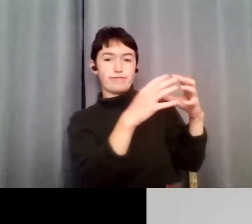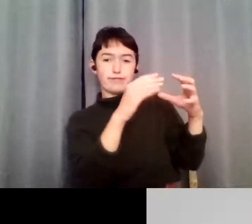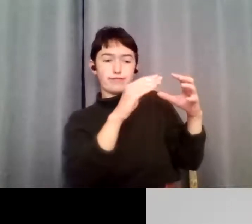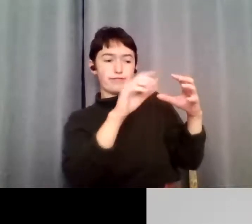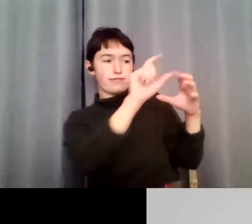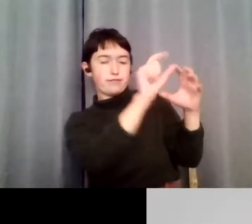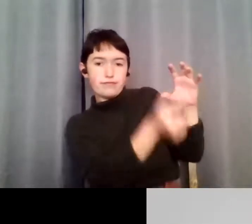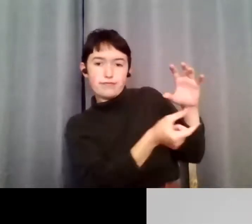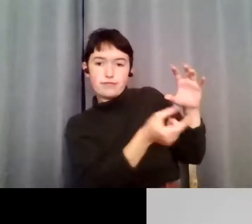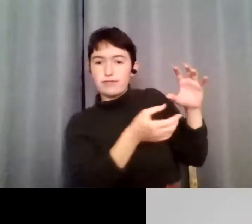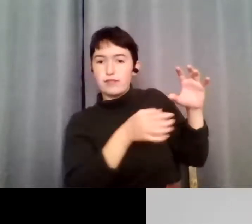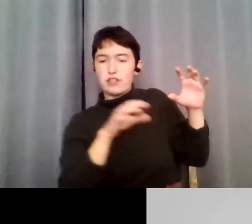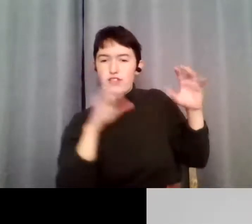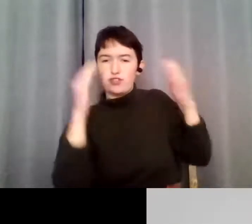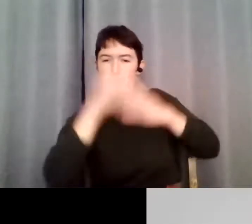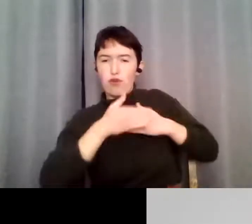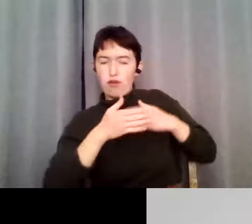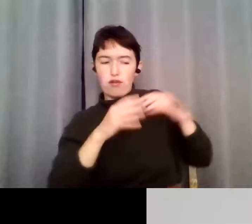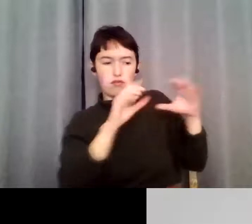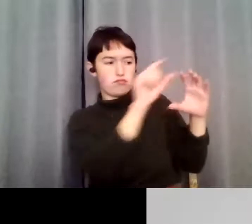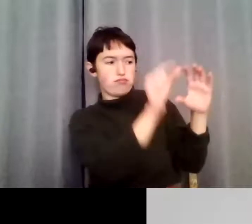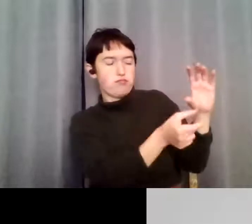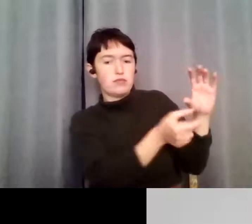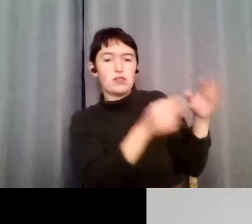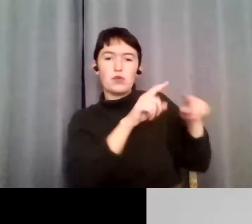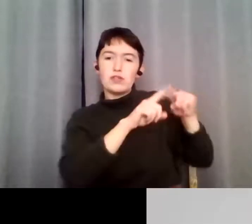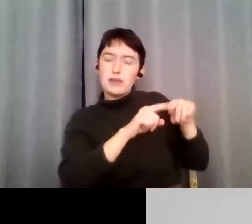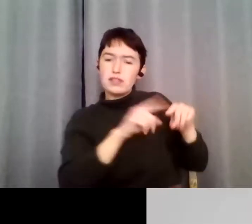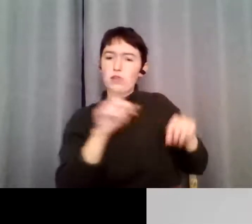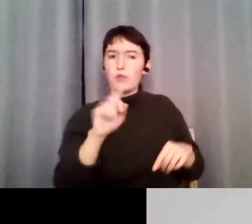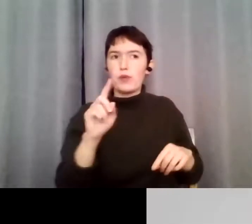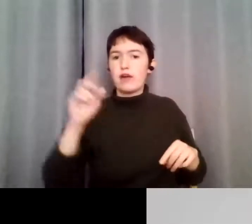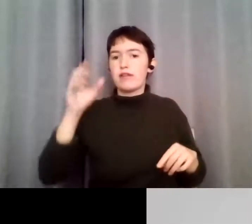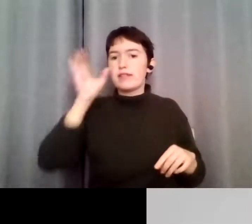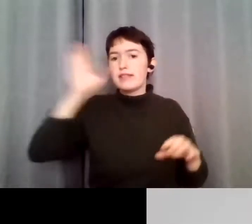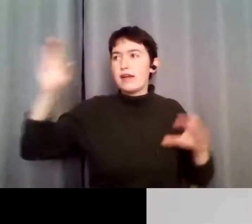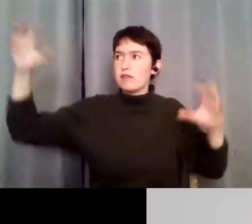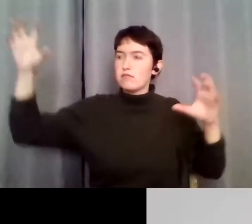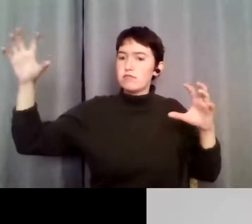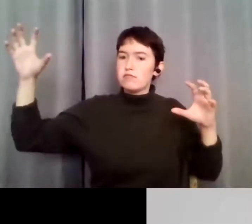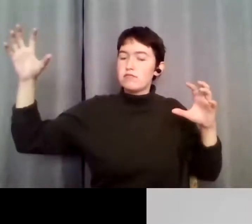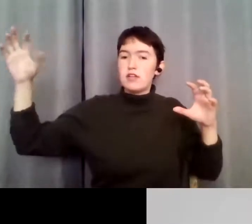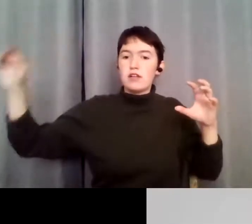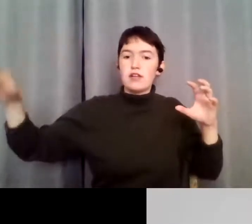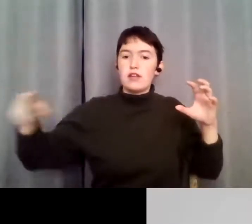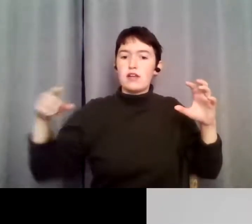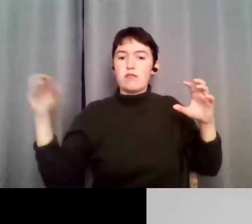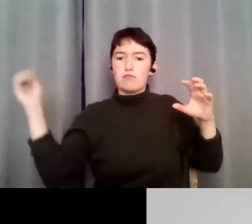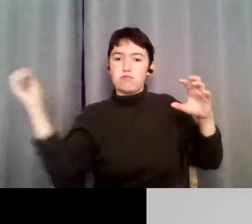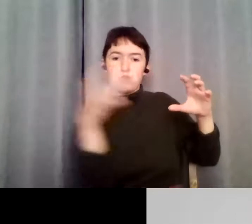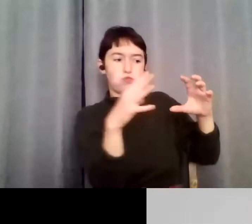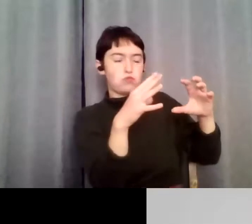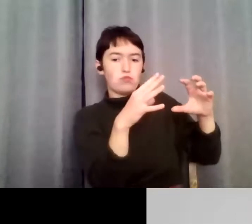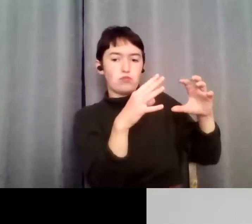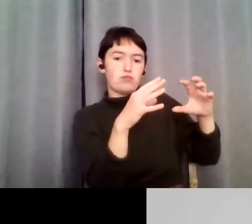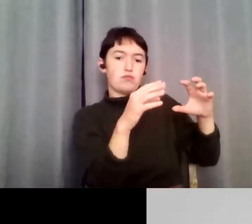And so depending on where the sun is and how sunlight catches the moon, it might